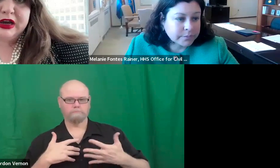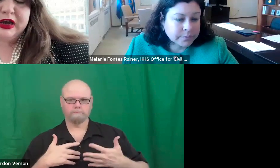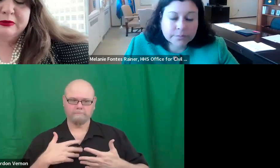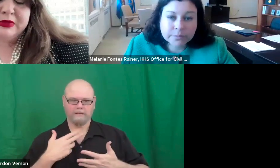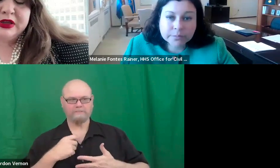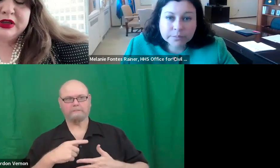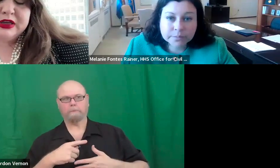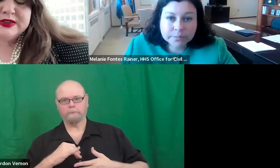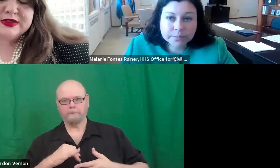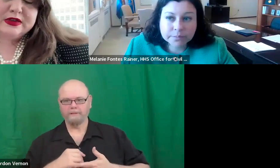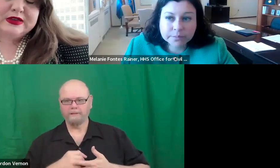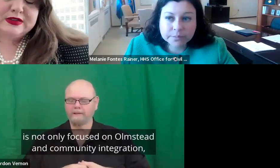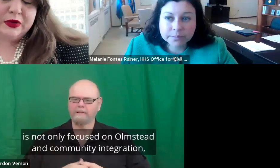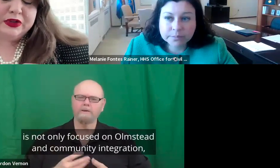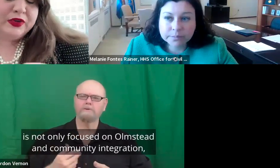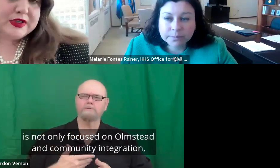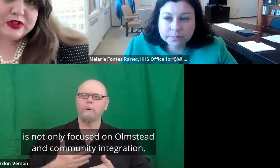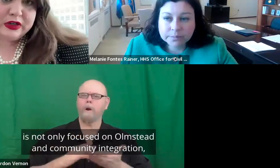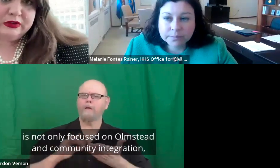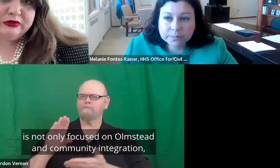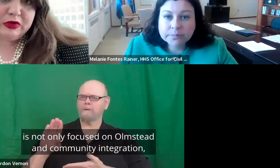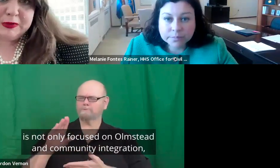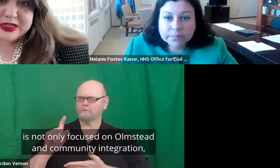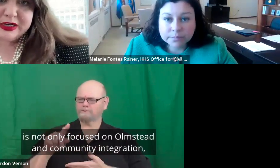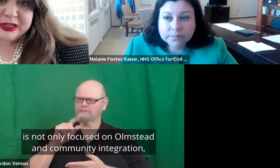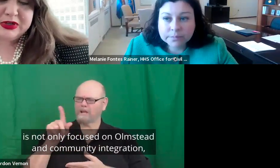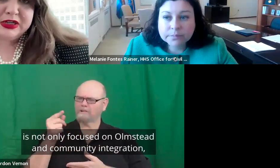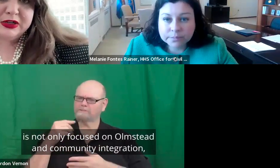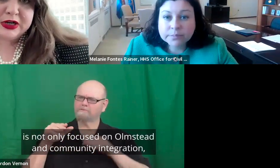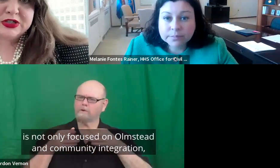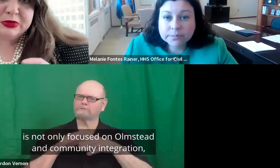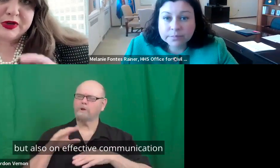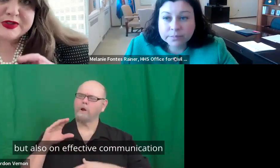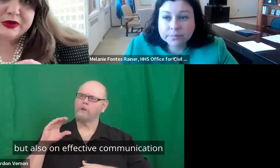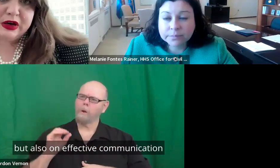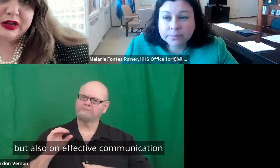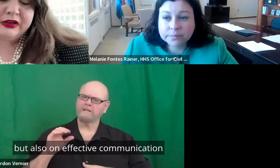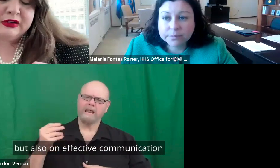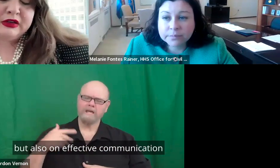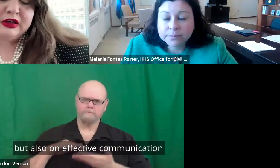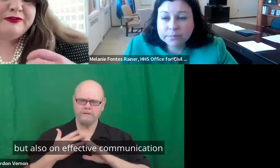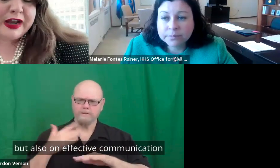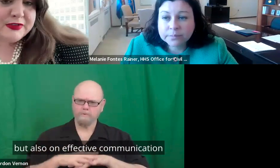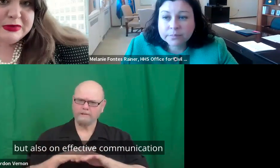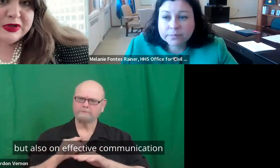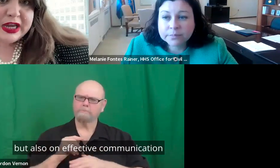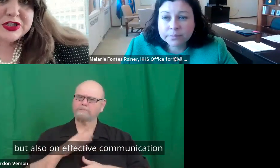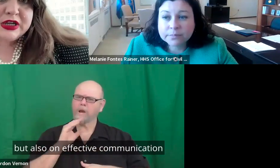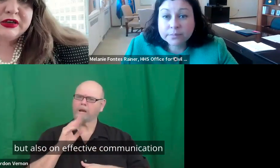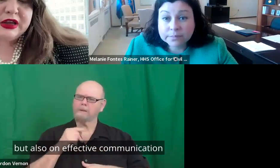question, is not only focused on Olmstead and community integration, but also on